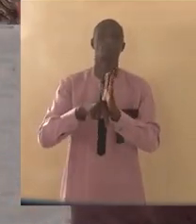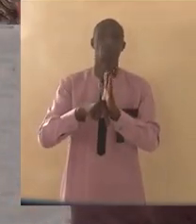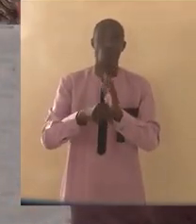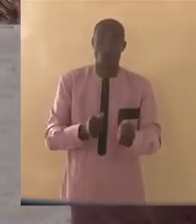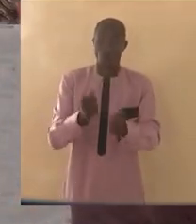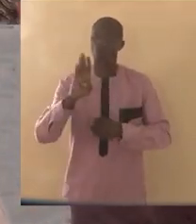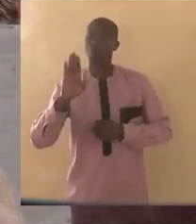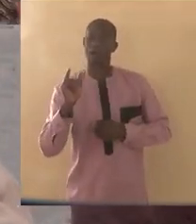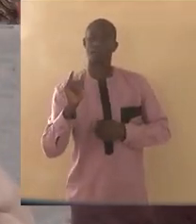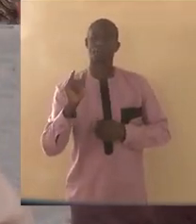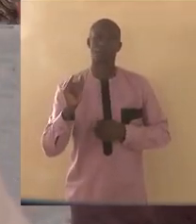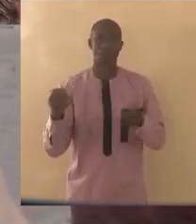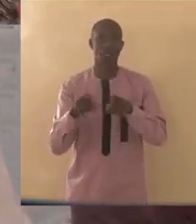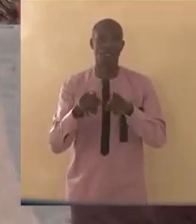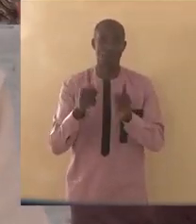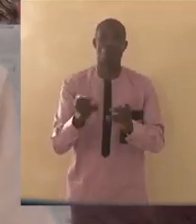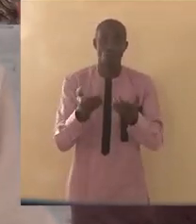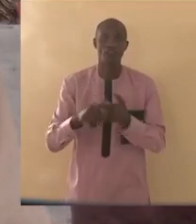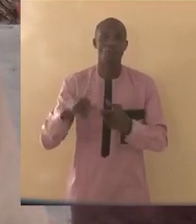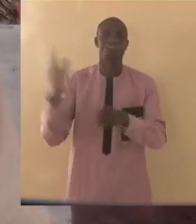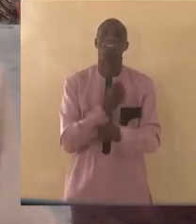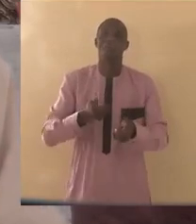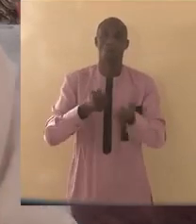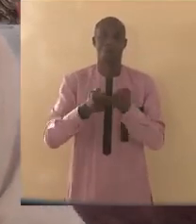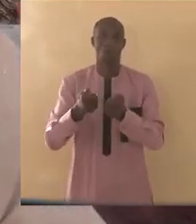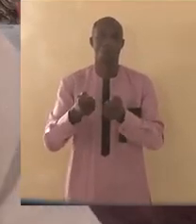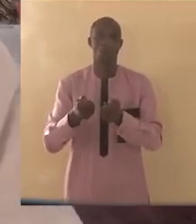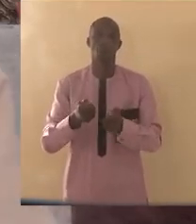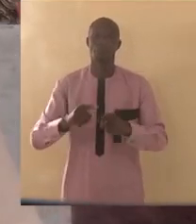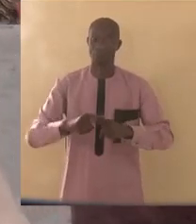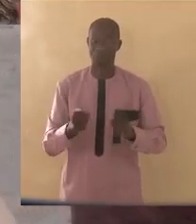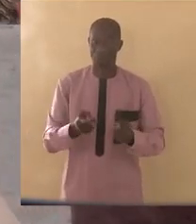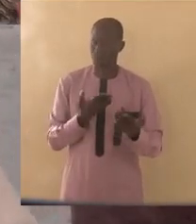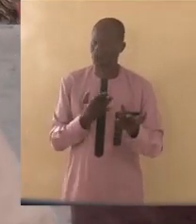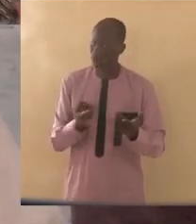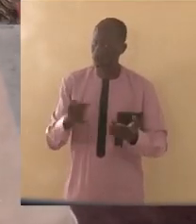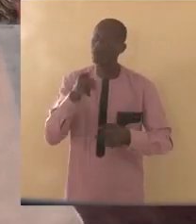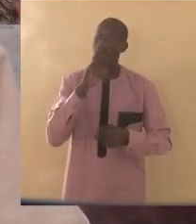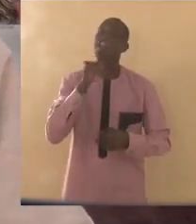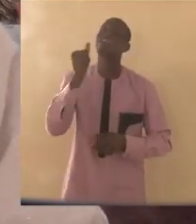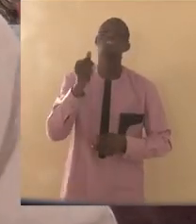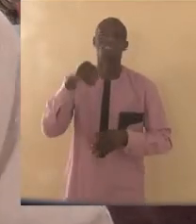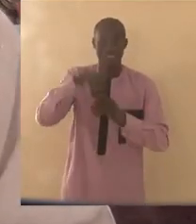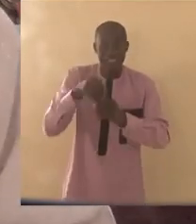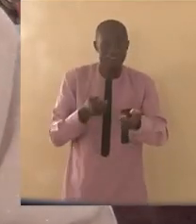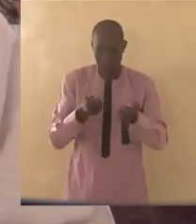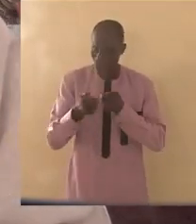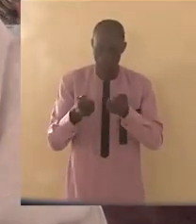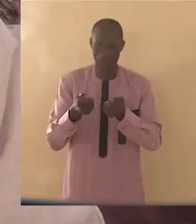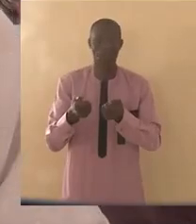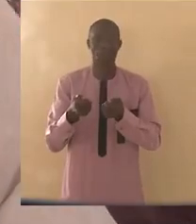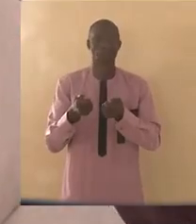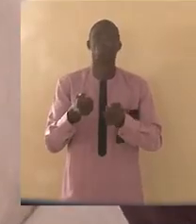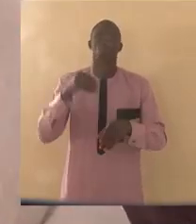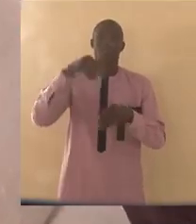Powerlessness accompanies waiting, whereas people like to take control of things. When you are just waiting, you are not in control. But people want to take control of